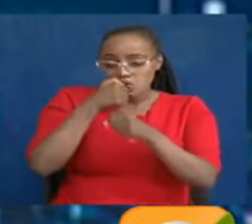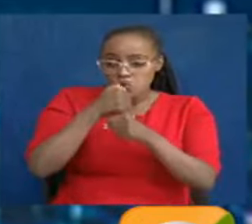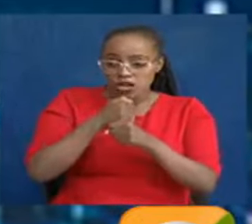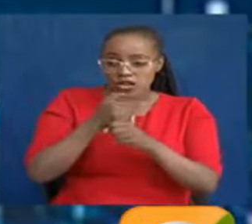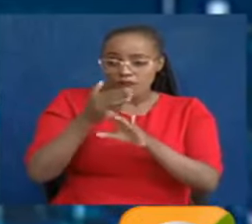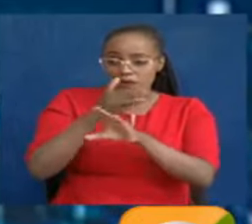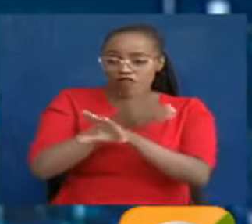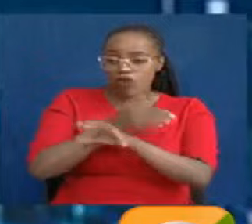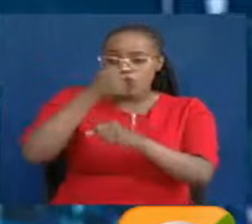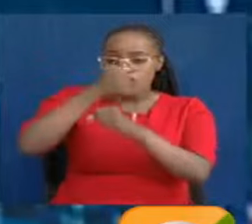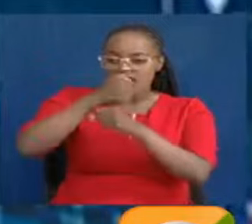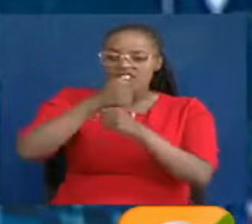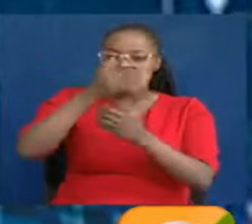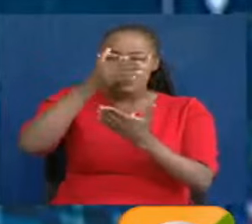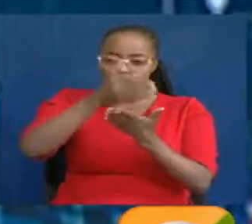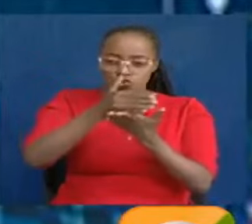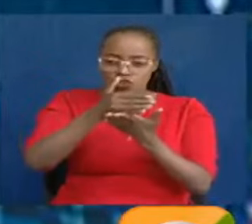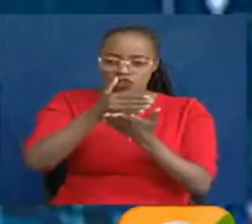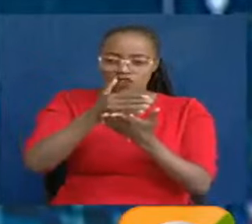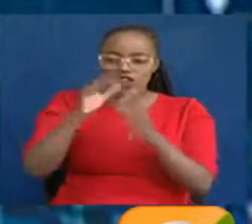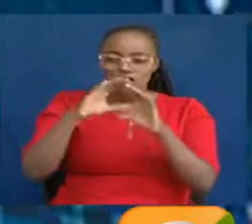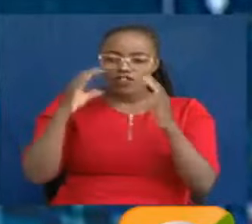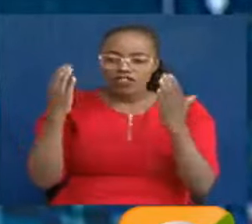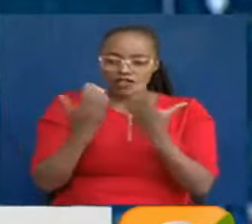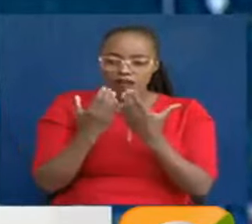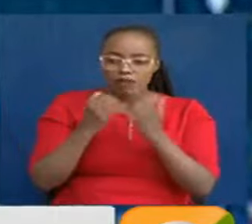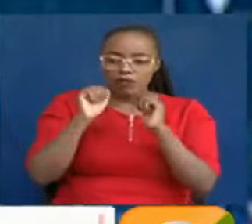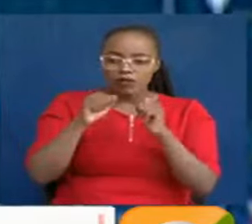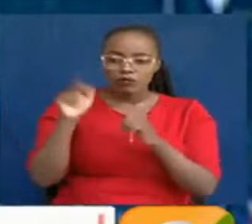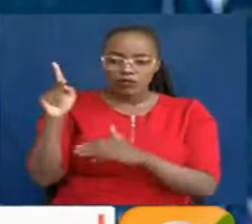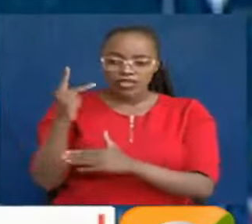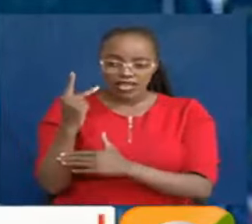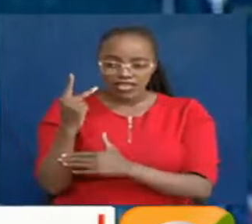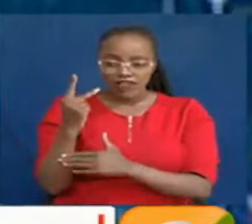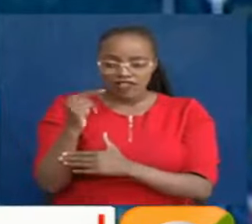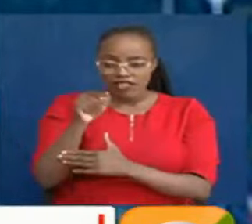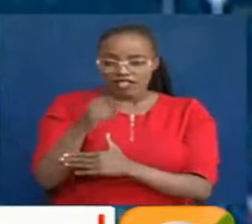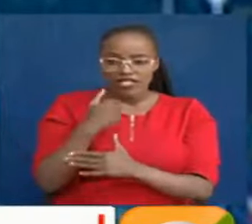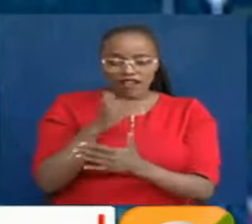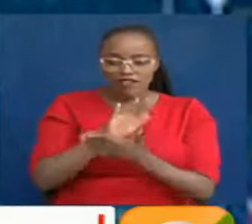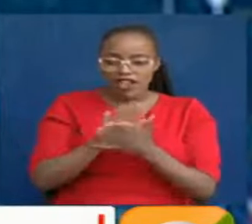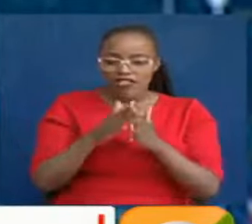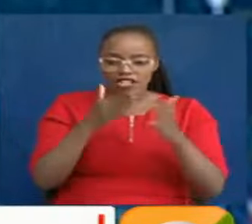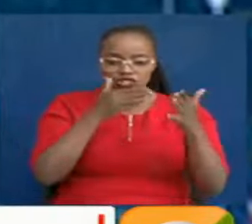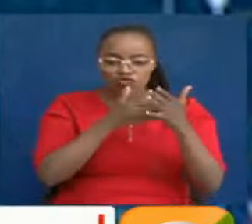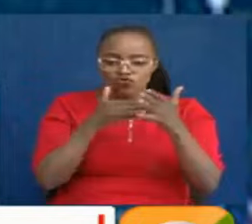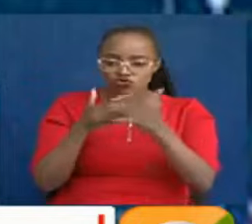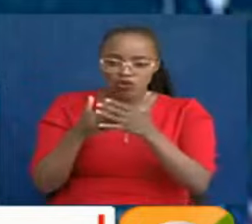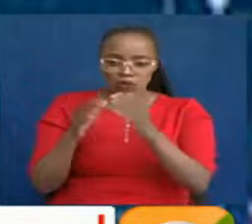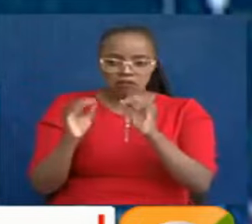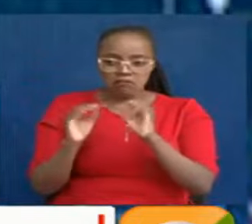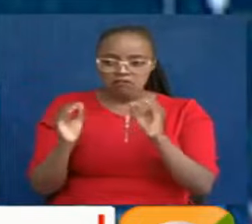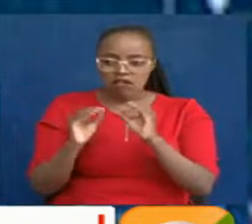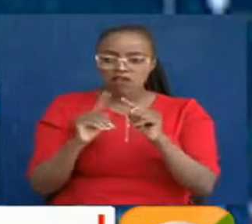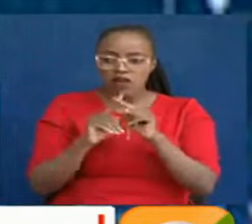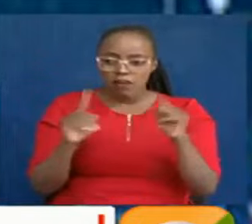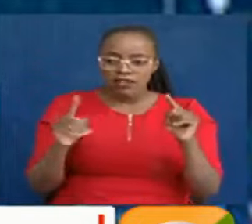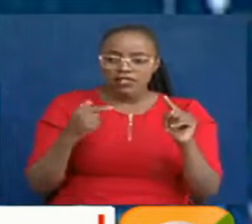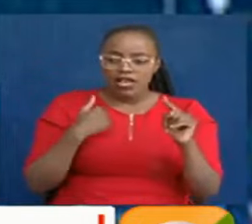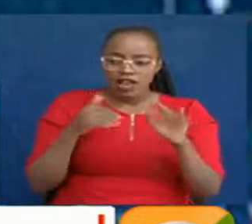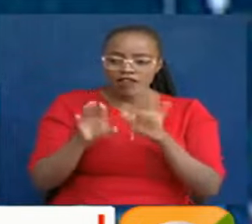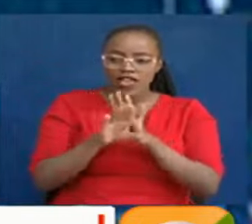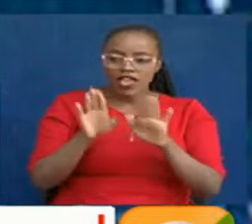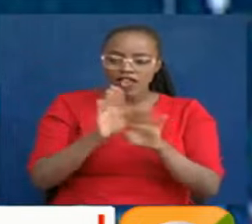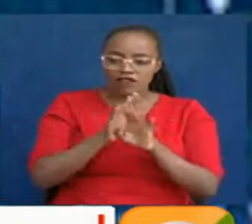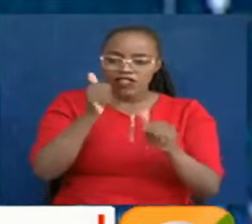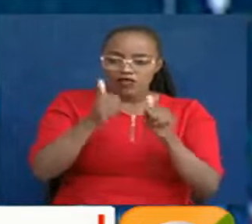Malaysia, definitely the deliverables can be in Kenya, right? There's nothing stops here. And that's where we are ready. The entrepreneur